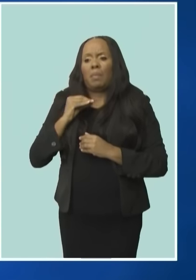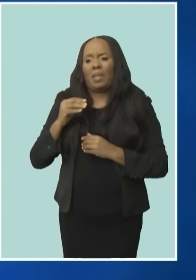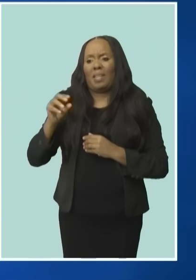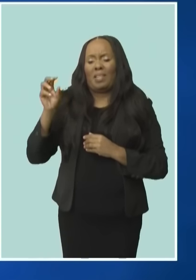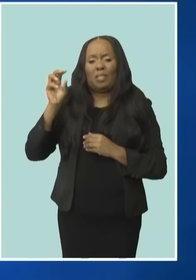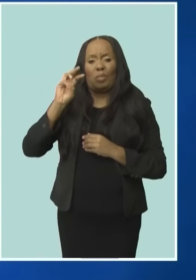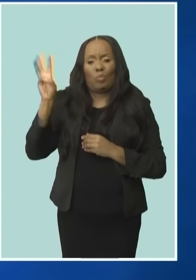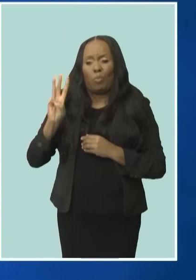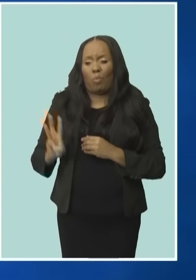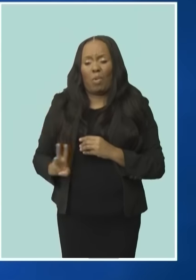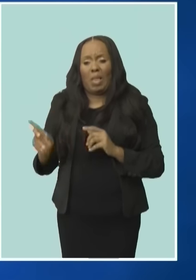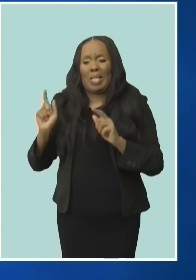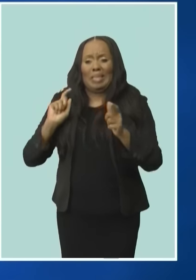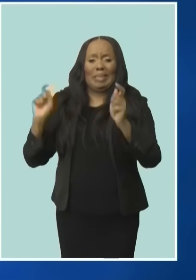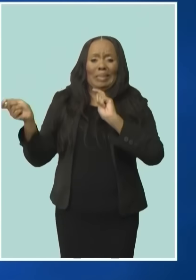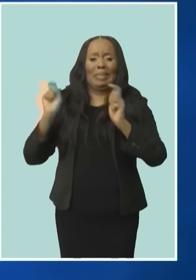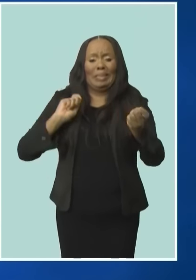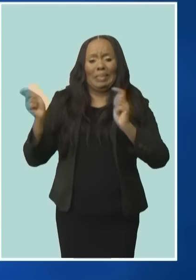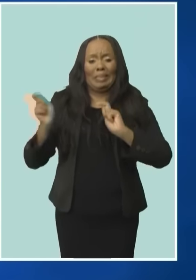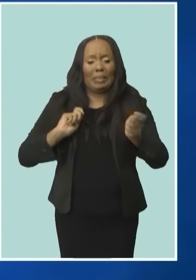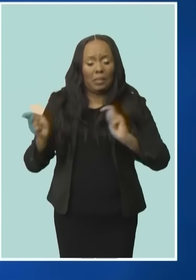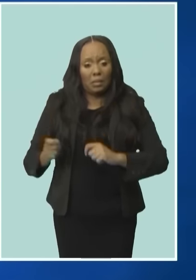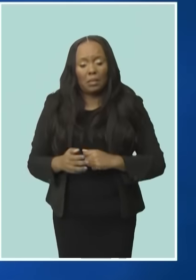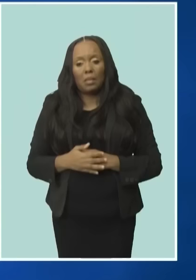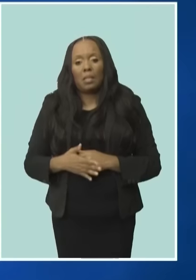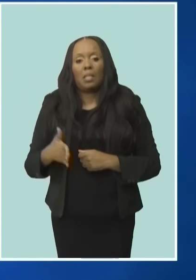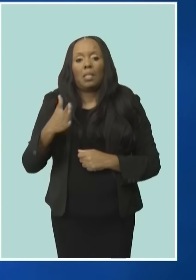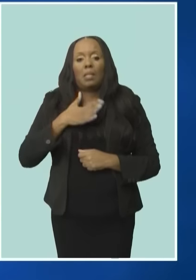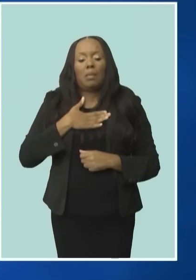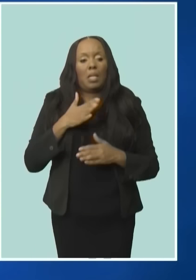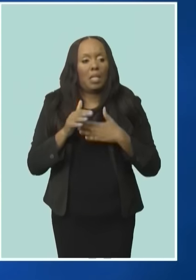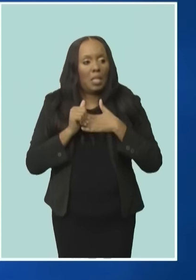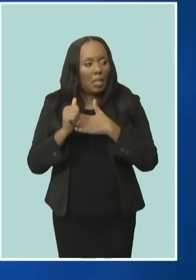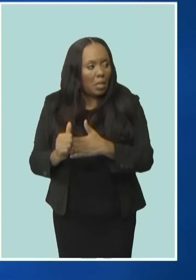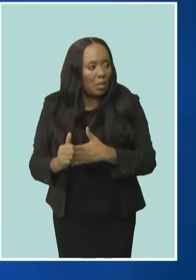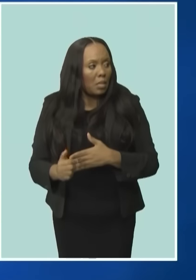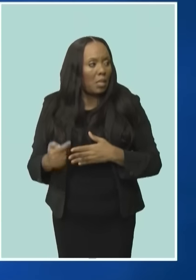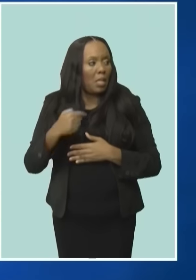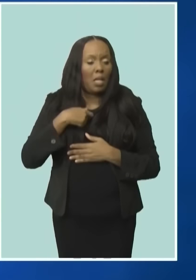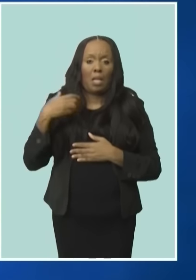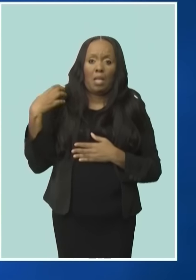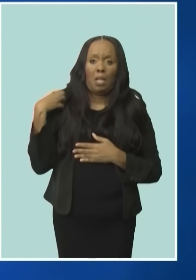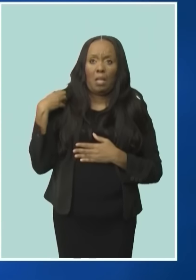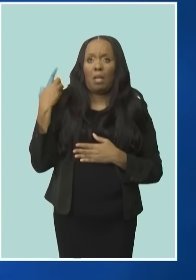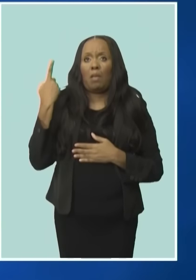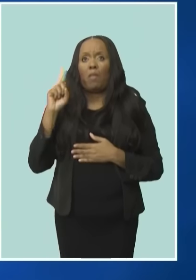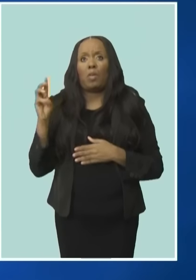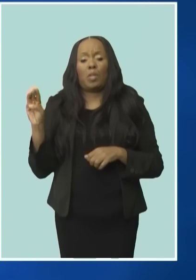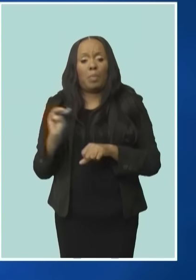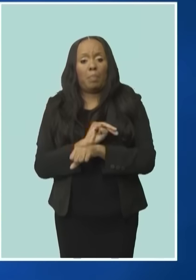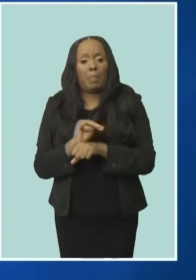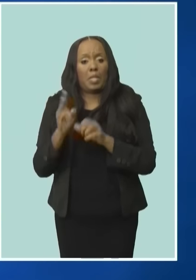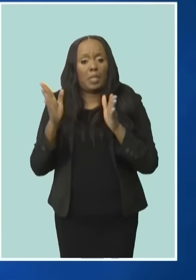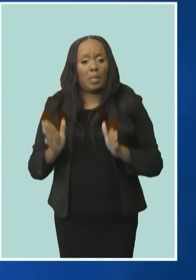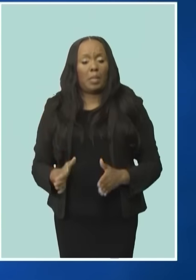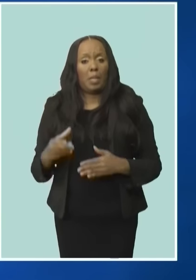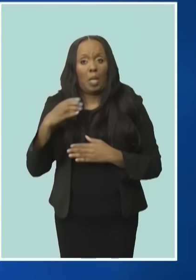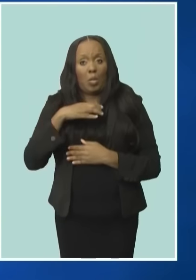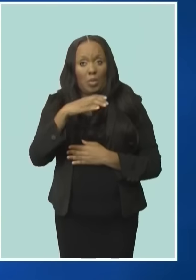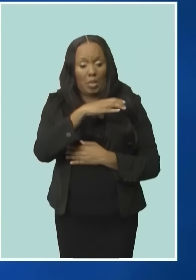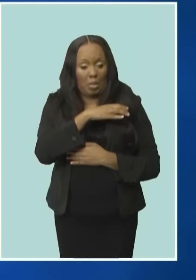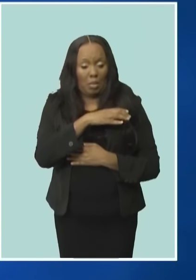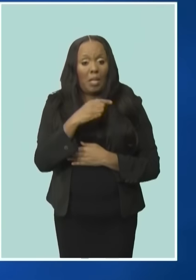environment. Under my leadership as chairman of the Ministerial Council, I will